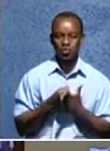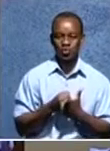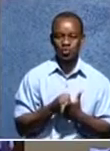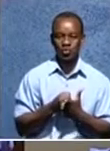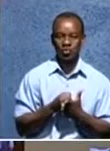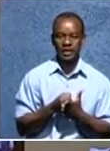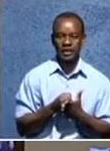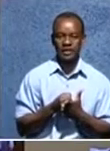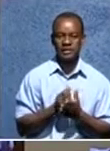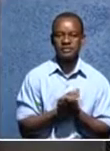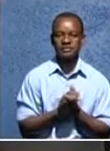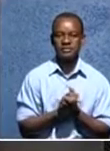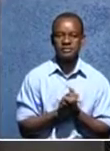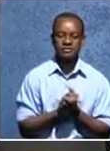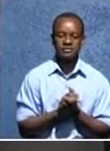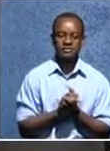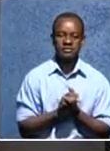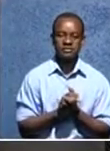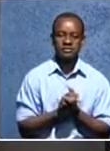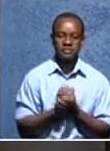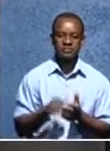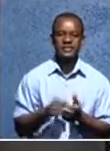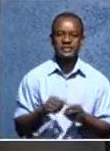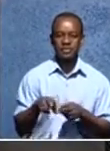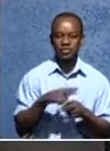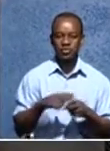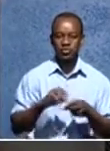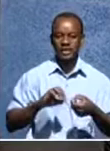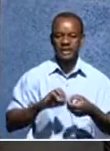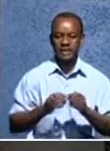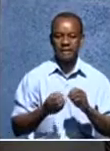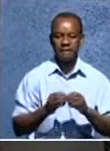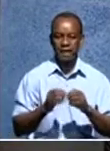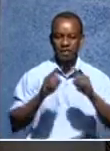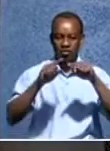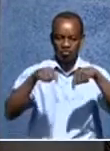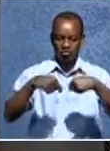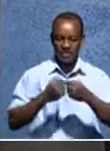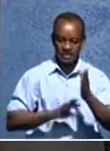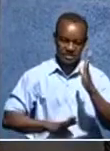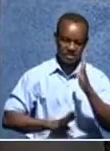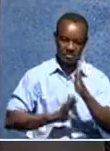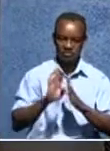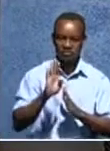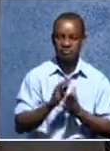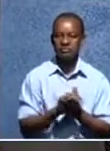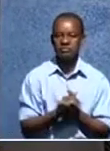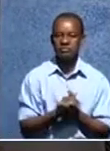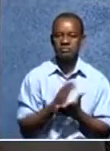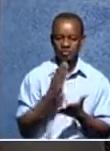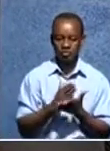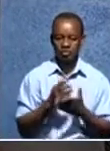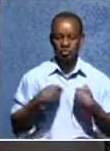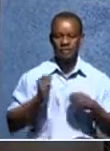care and really accommodate the number of passengers that will be coming through our airports. And yes, we are definitely up for it to take part